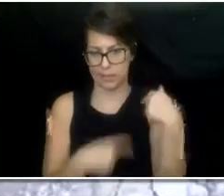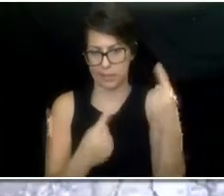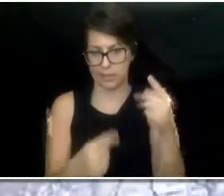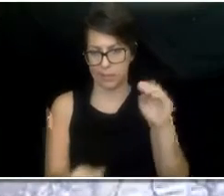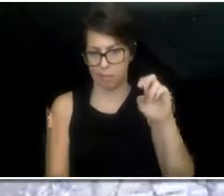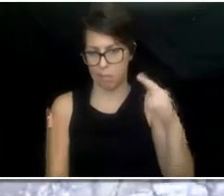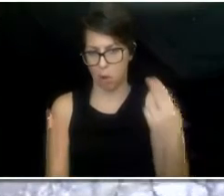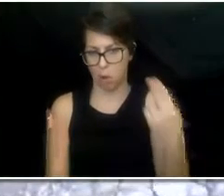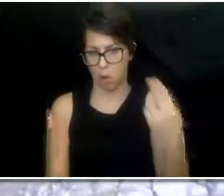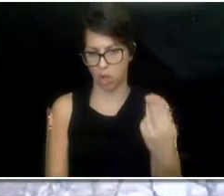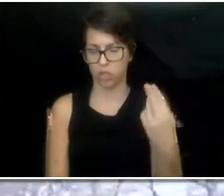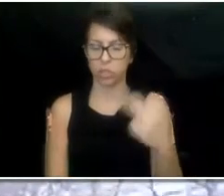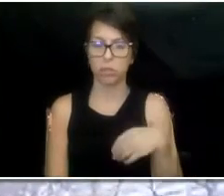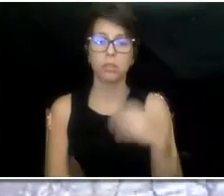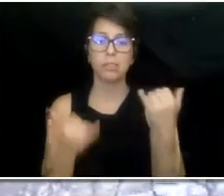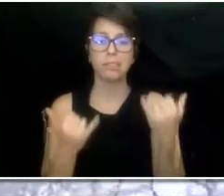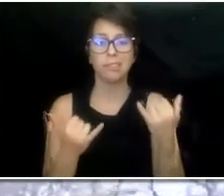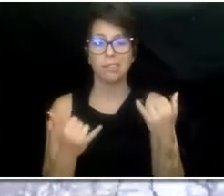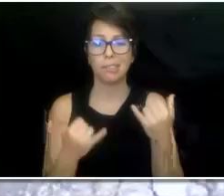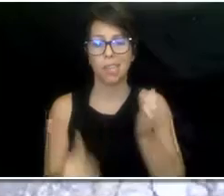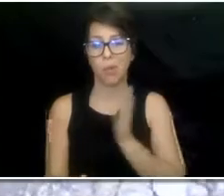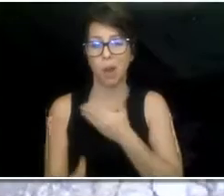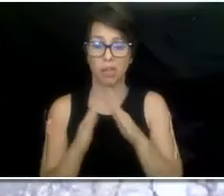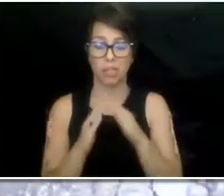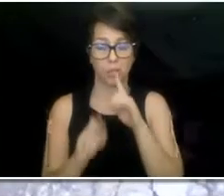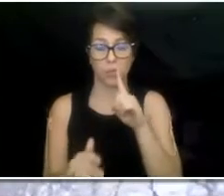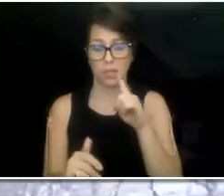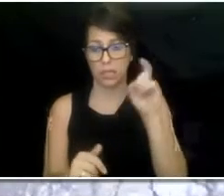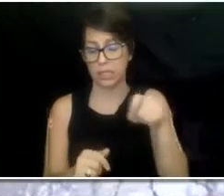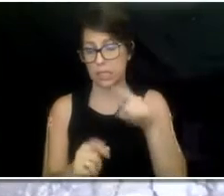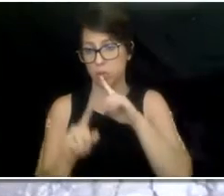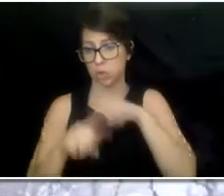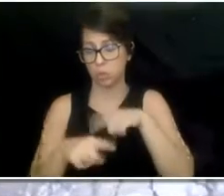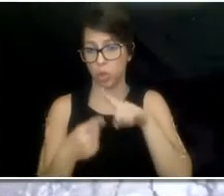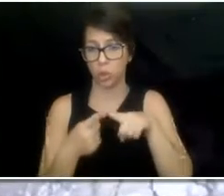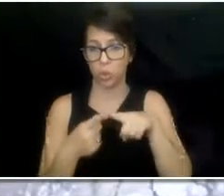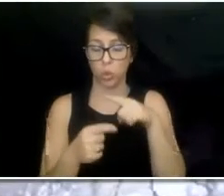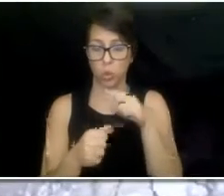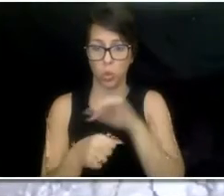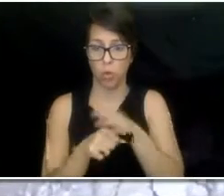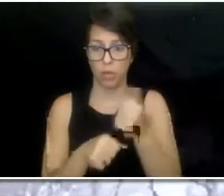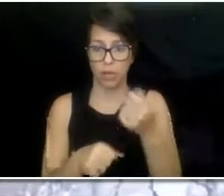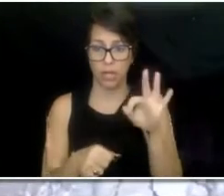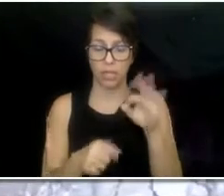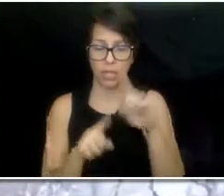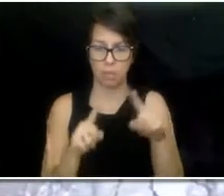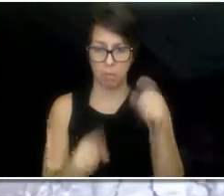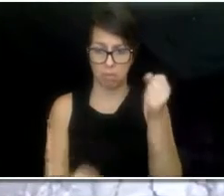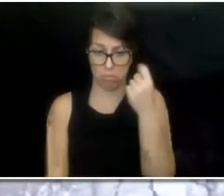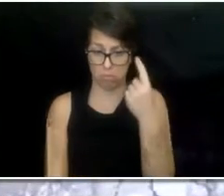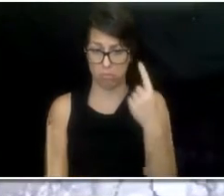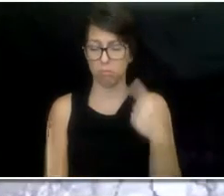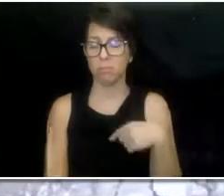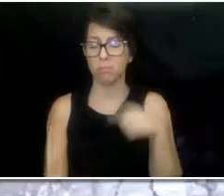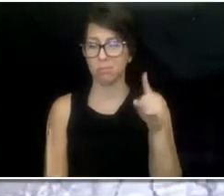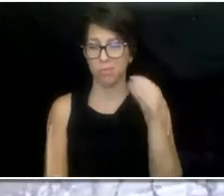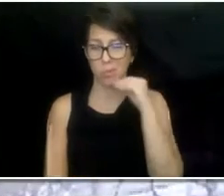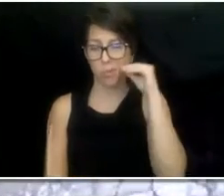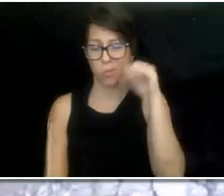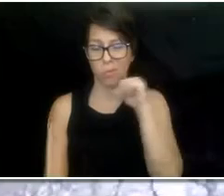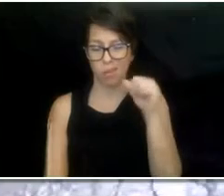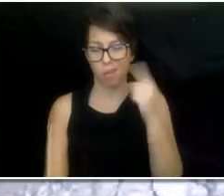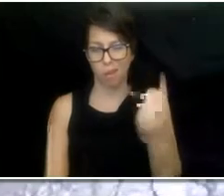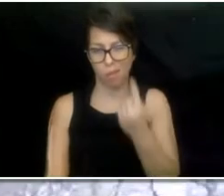our top priority remains to ensure the continuity of services access to resources and